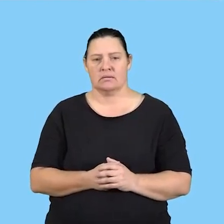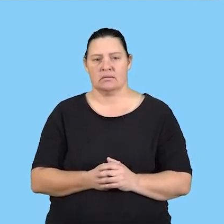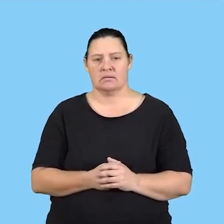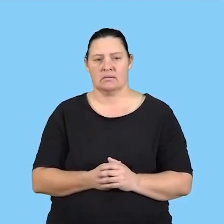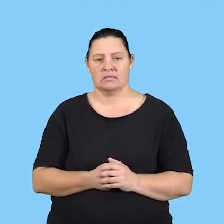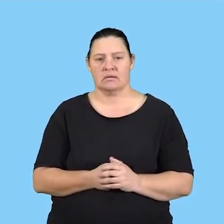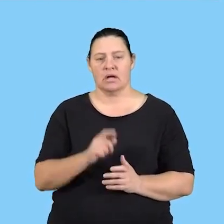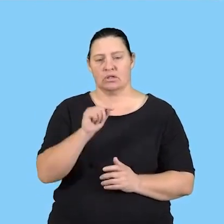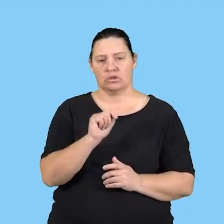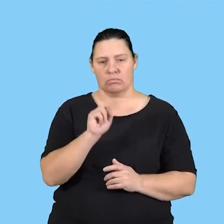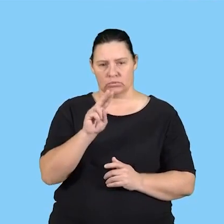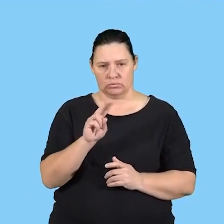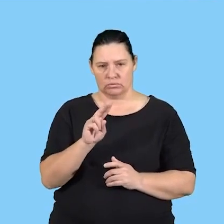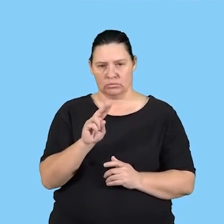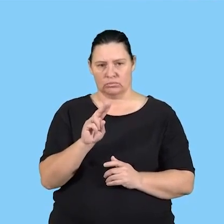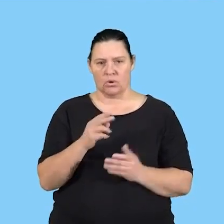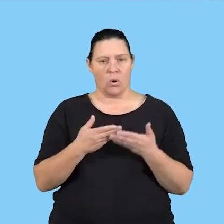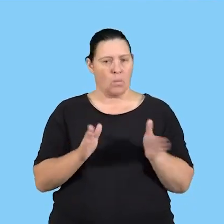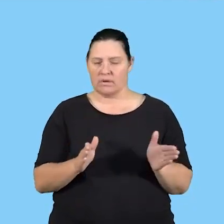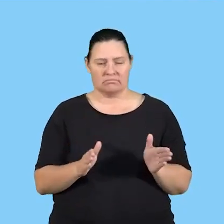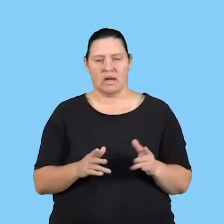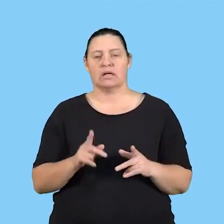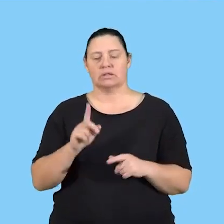during term 2. The schools were opened in term 3.